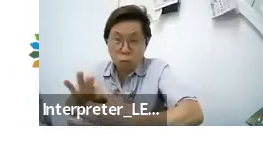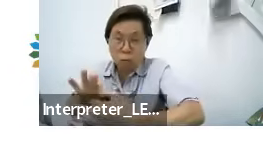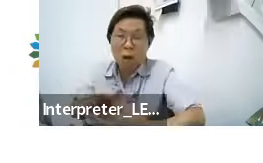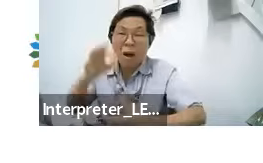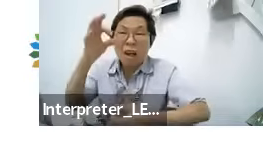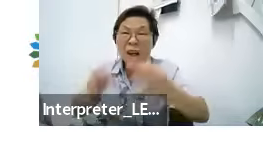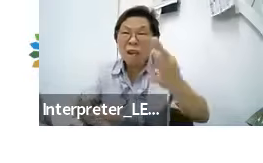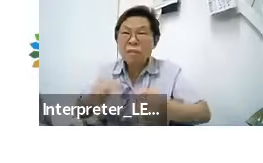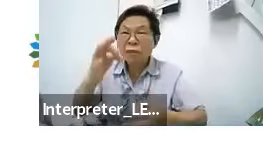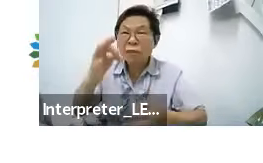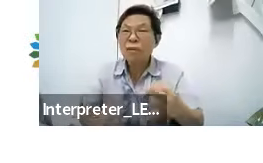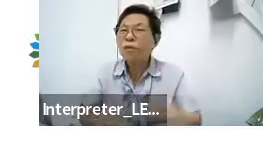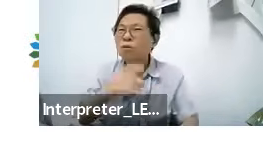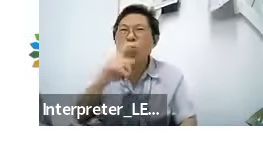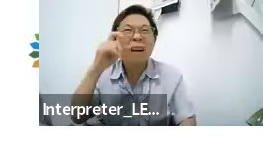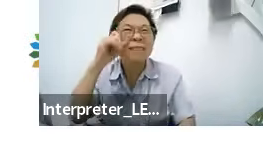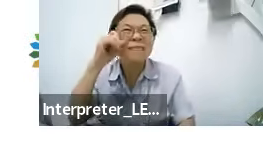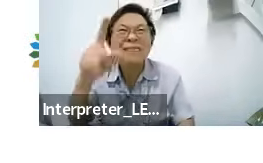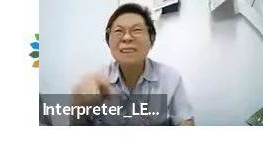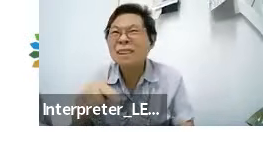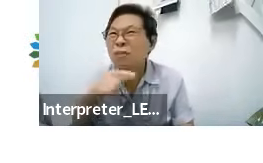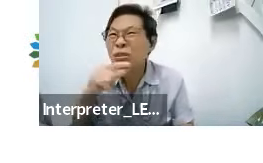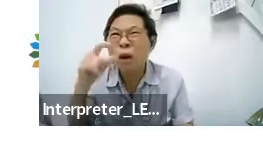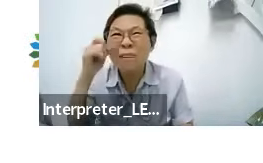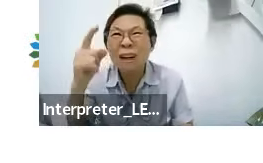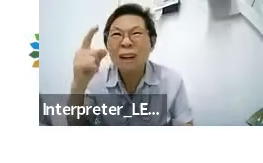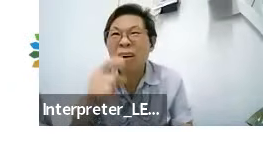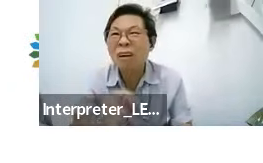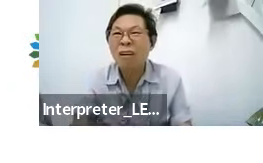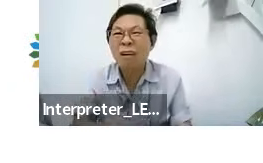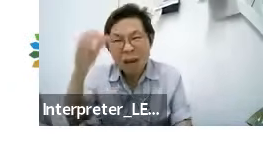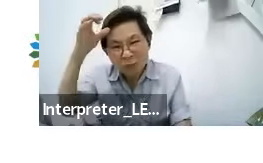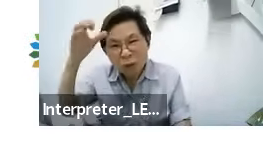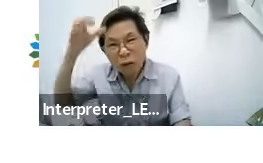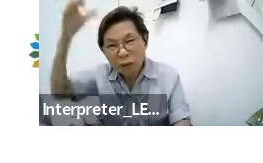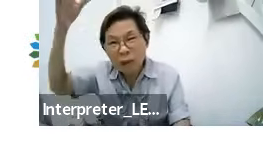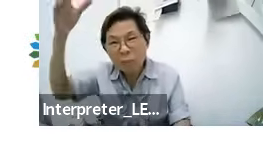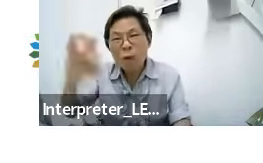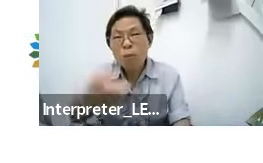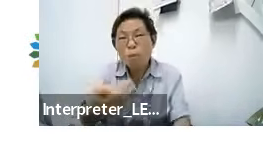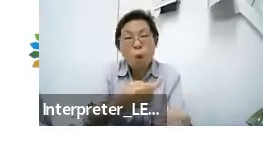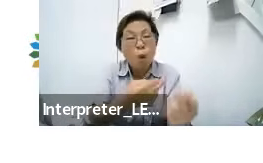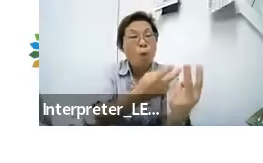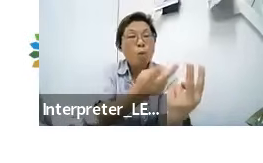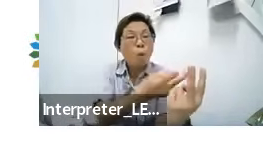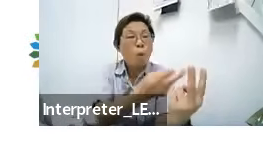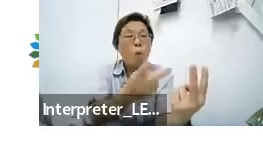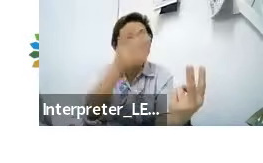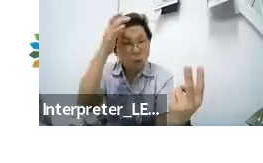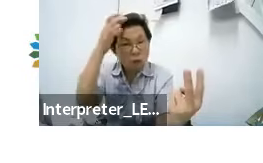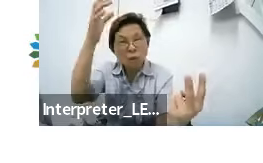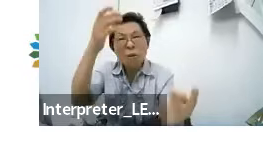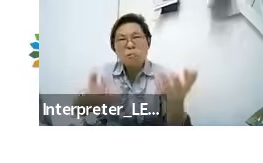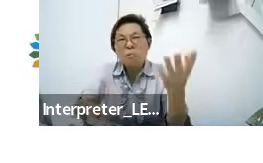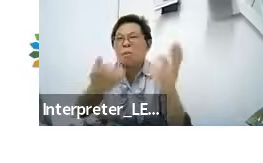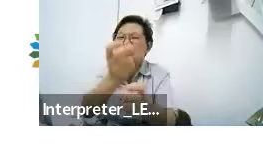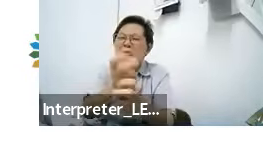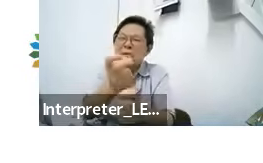have the same understanding of both concept, it's probably